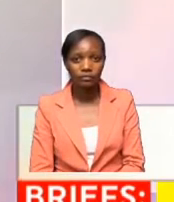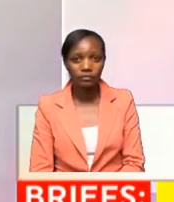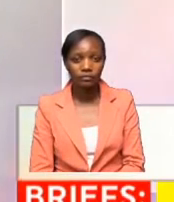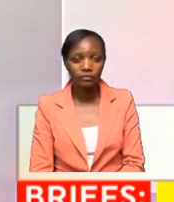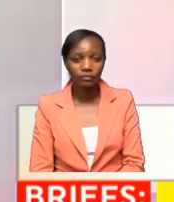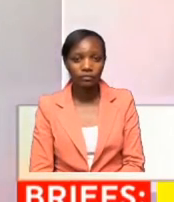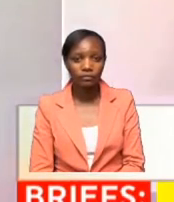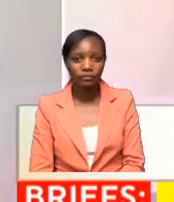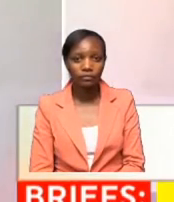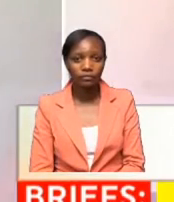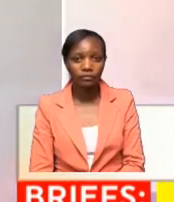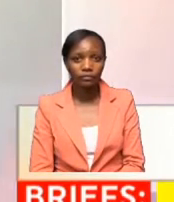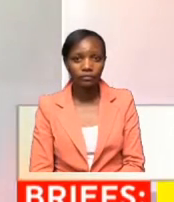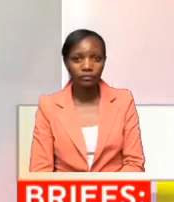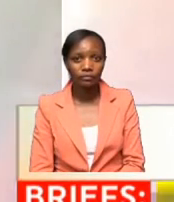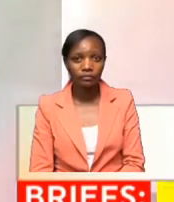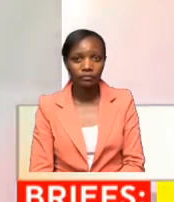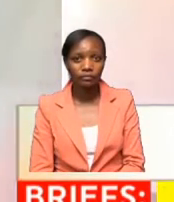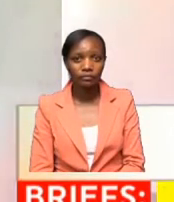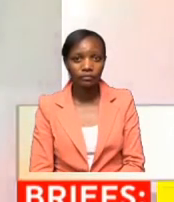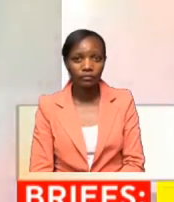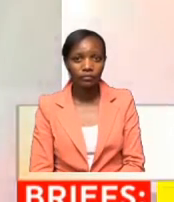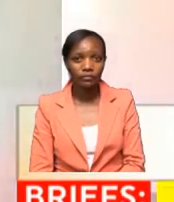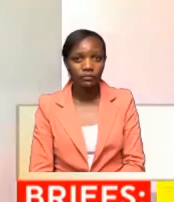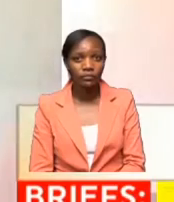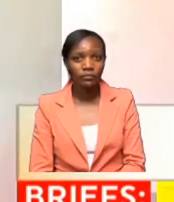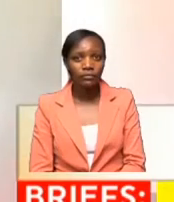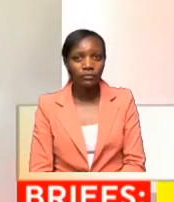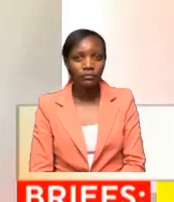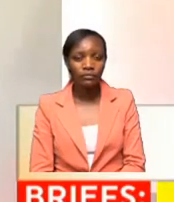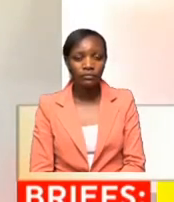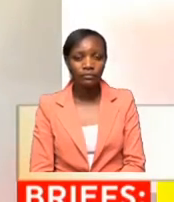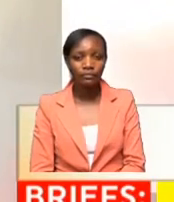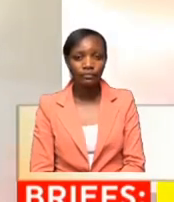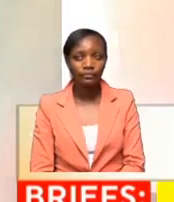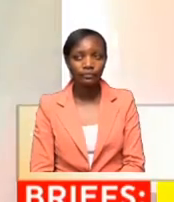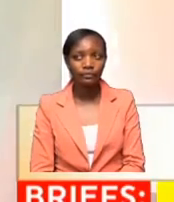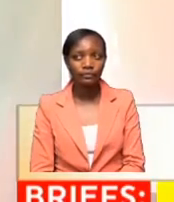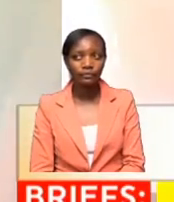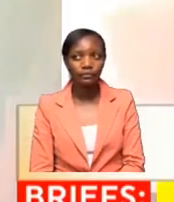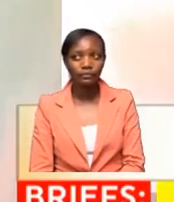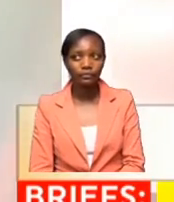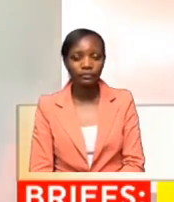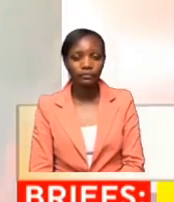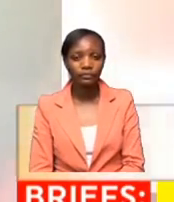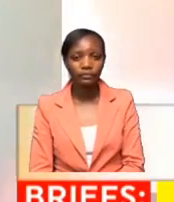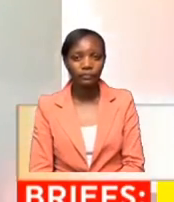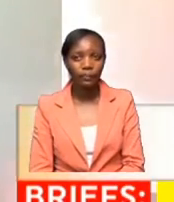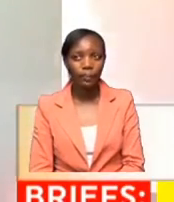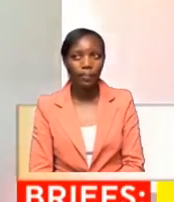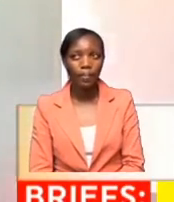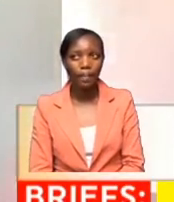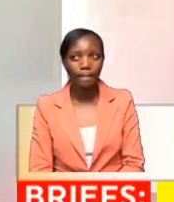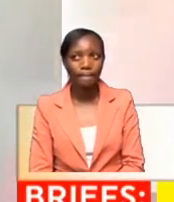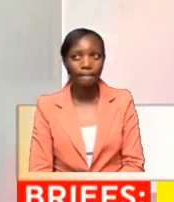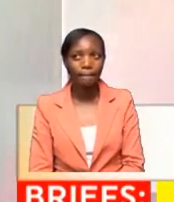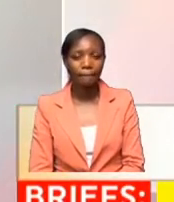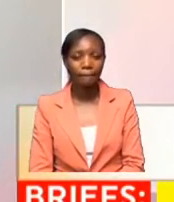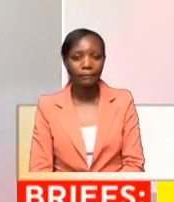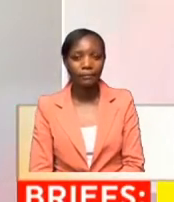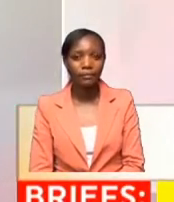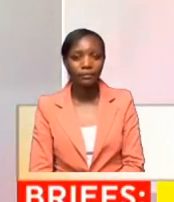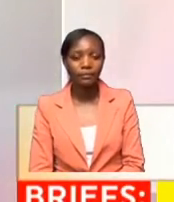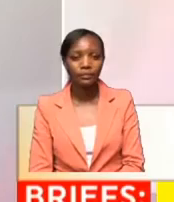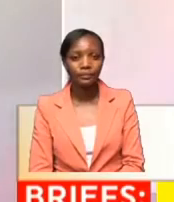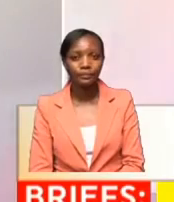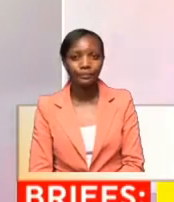7 cases, Pipeline and Kilimani recording 6 cases each. In Mombasa County, Mvita constituency